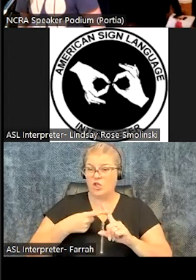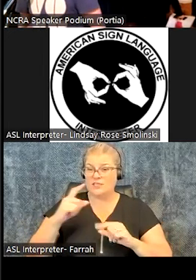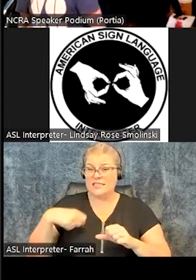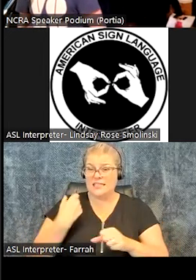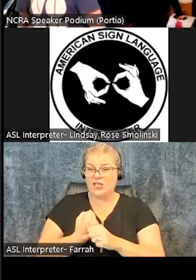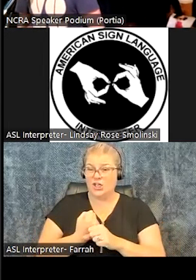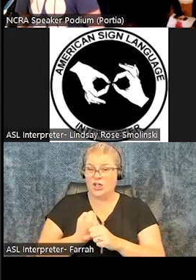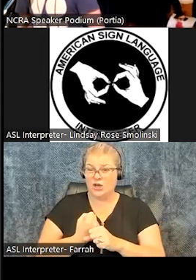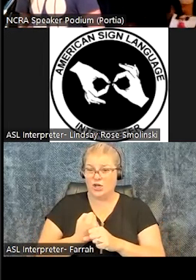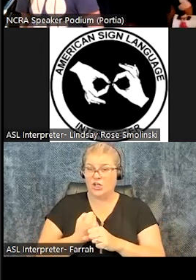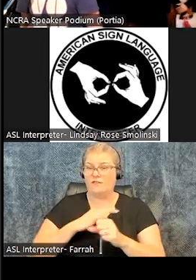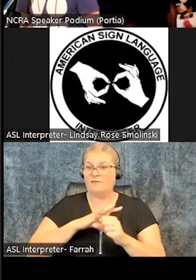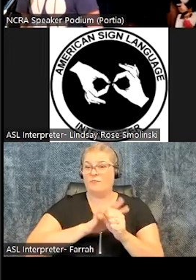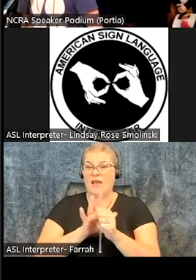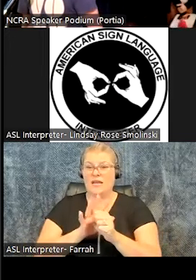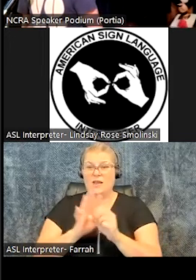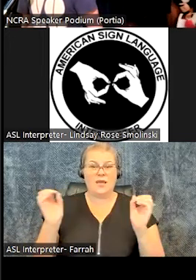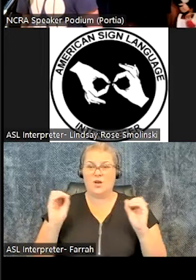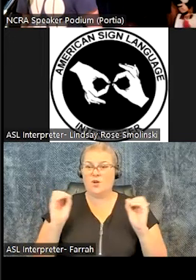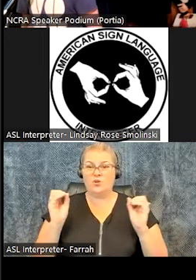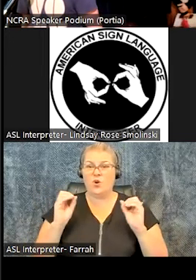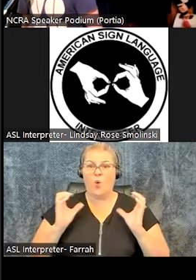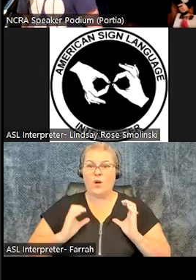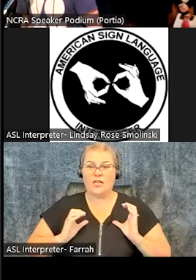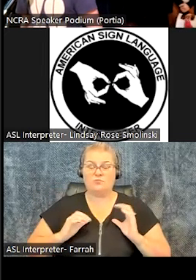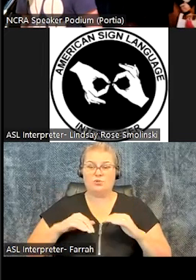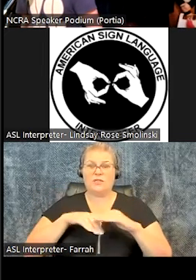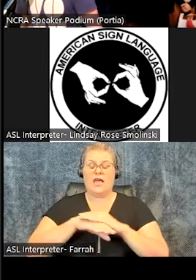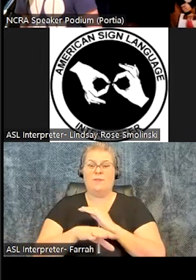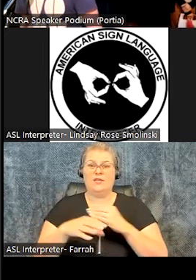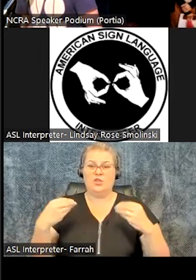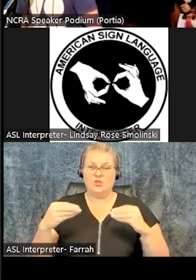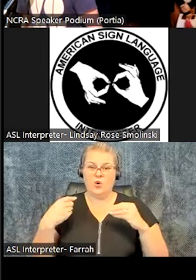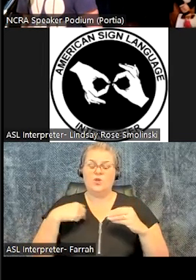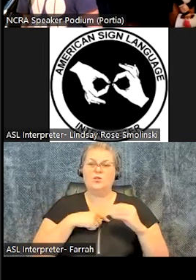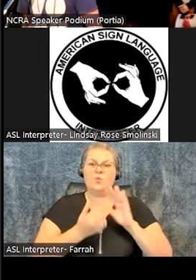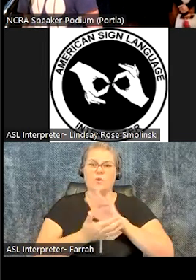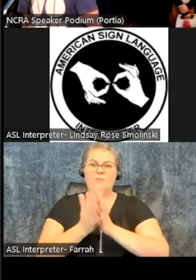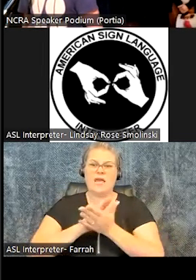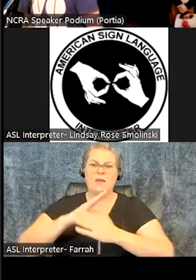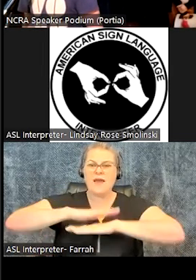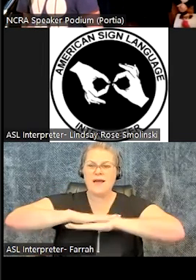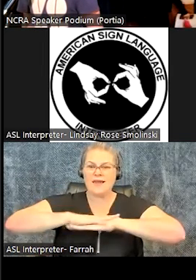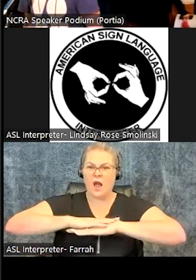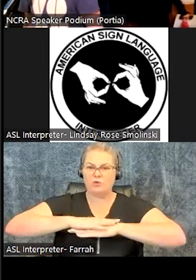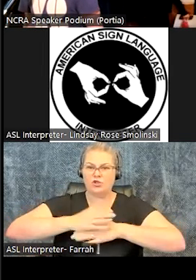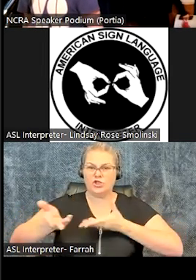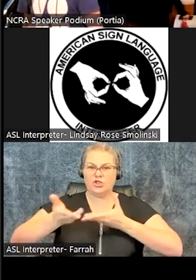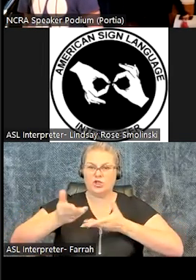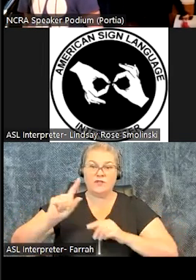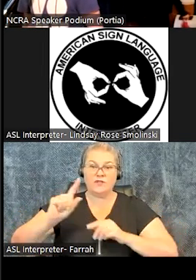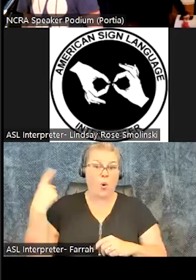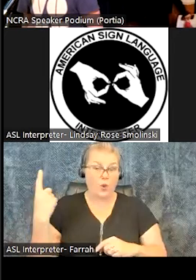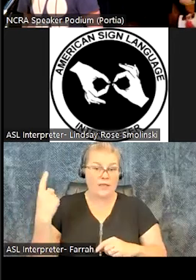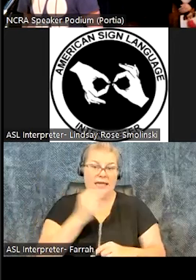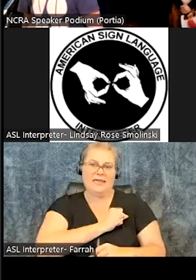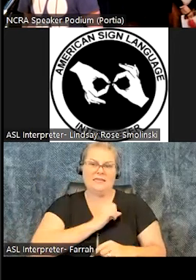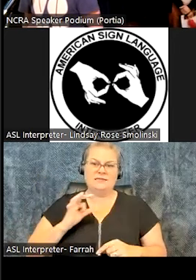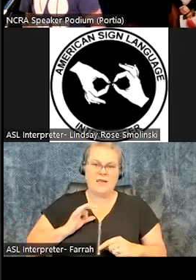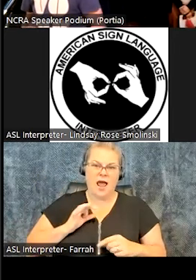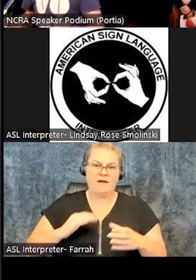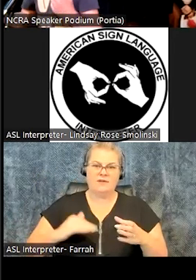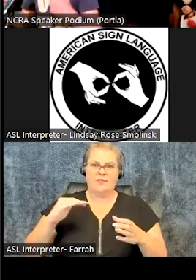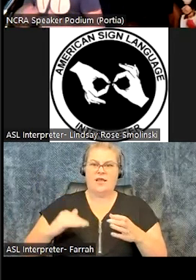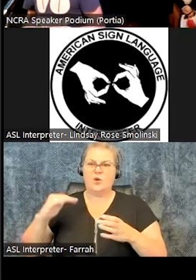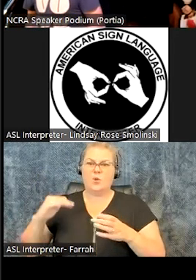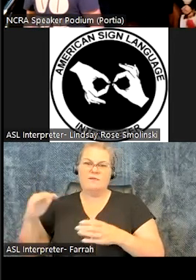pandemic, no customers came into our shop. So we turned it into a counter service only and staffed it all the refilling. So people